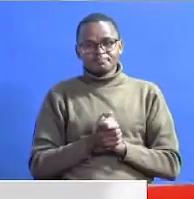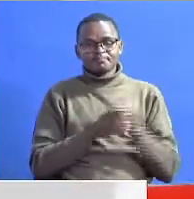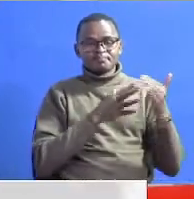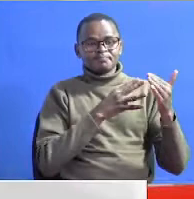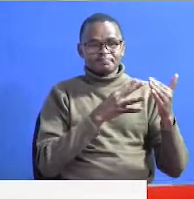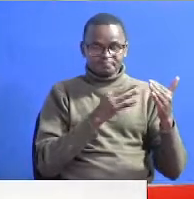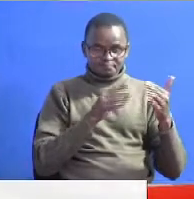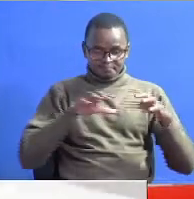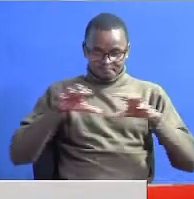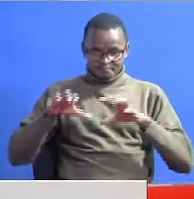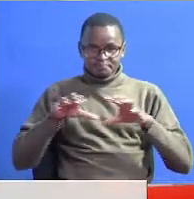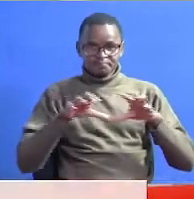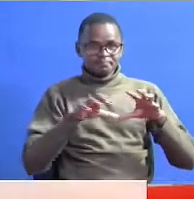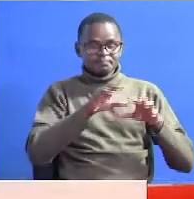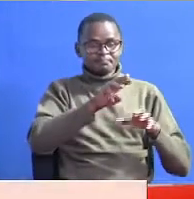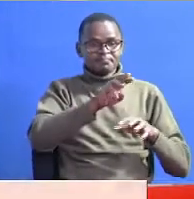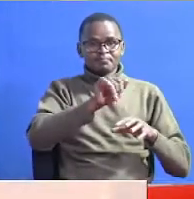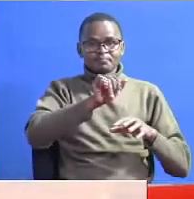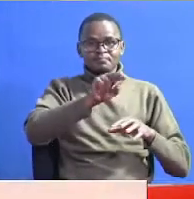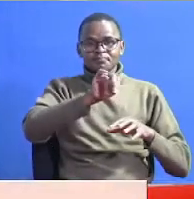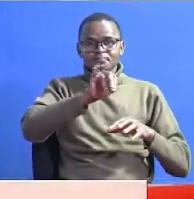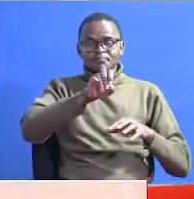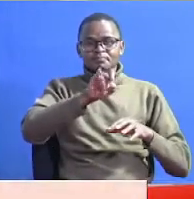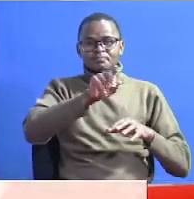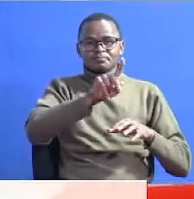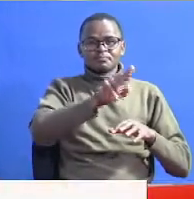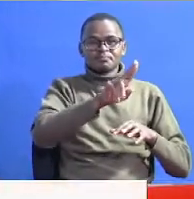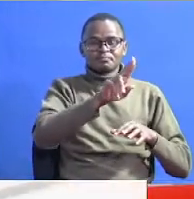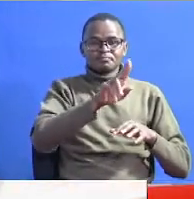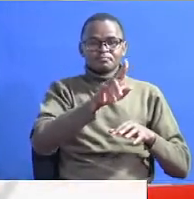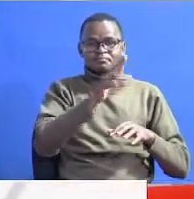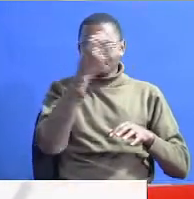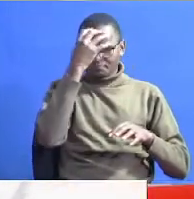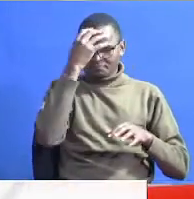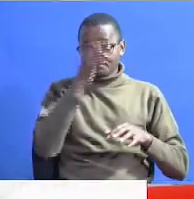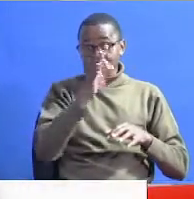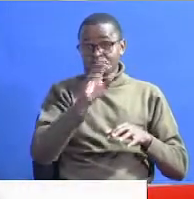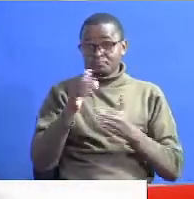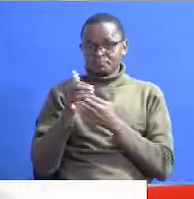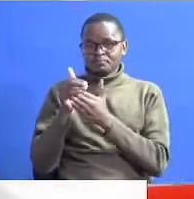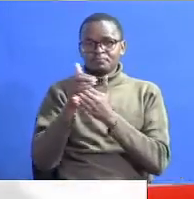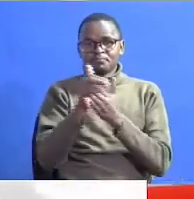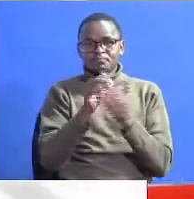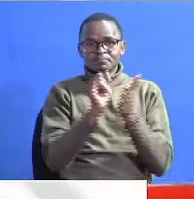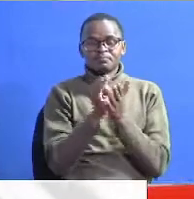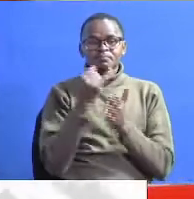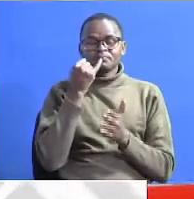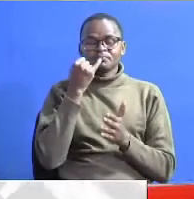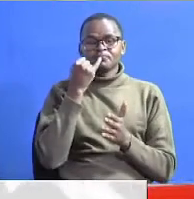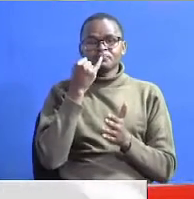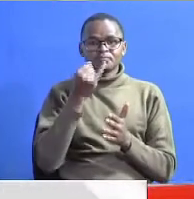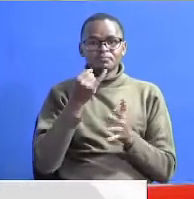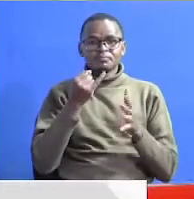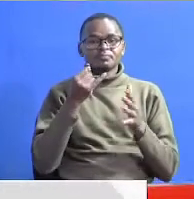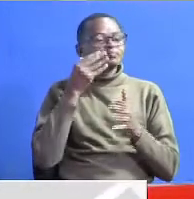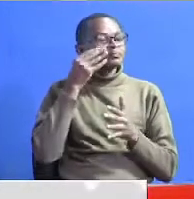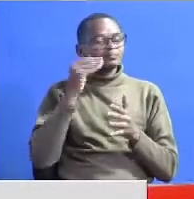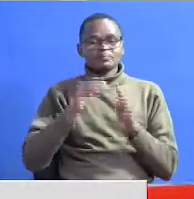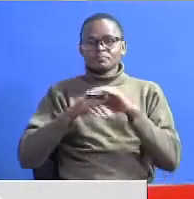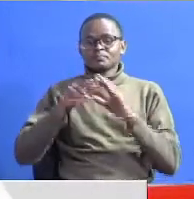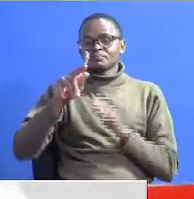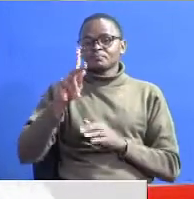have suffered. Wanjiko is really painful and bitter of the leadership that is always experienced in